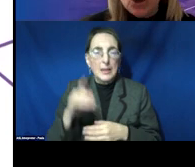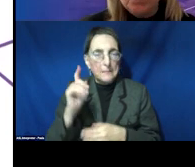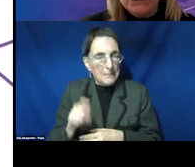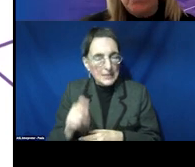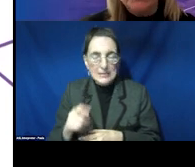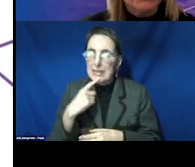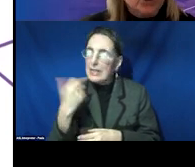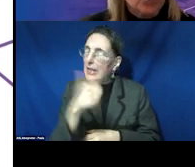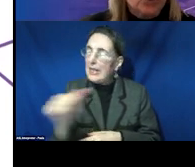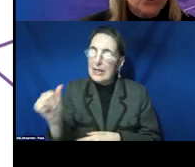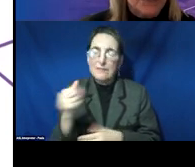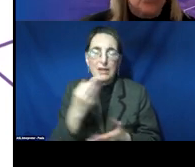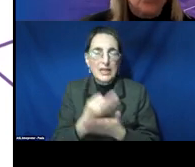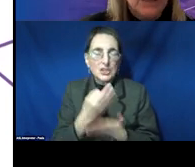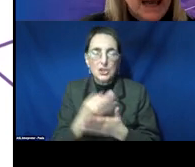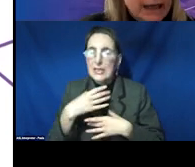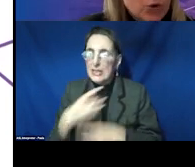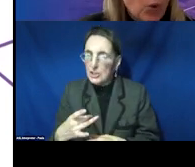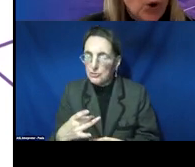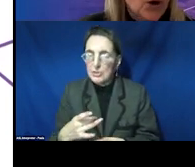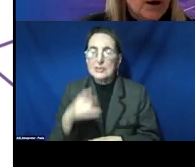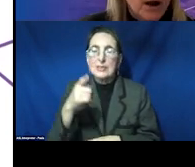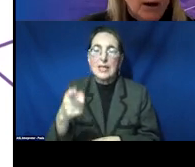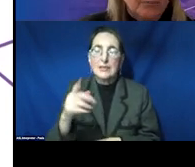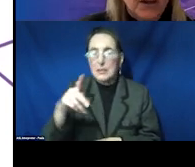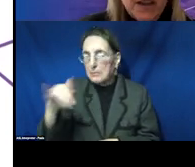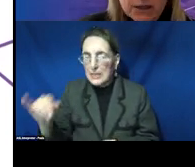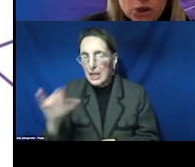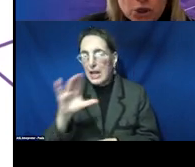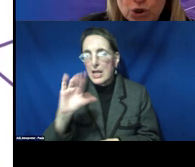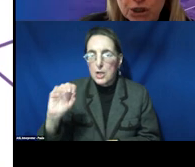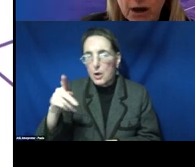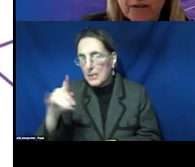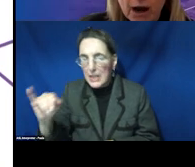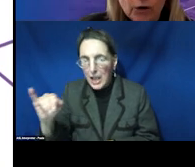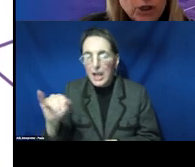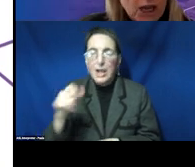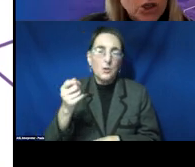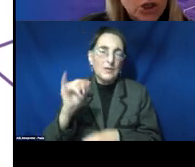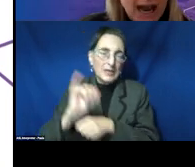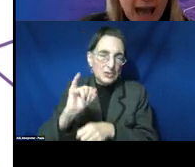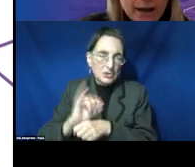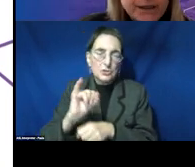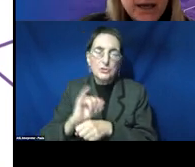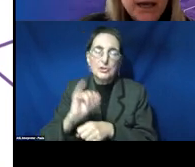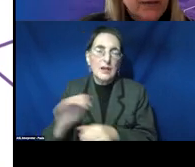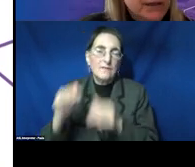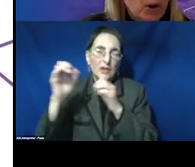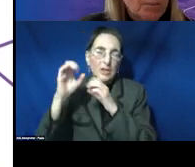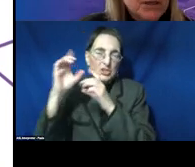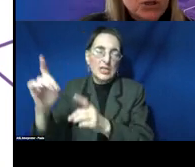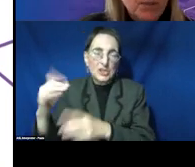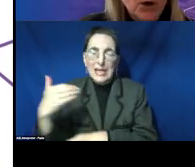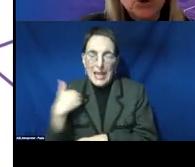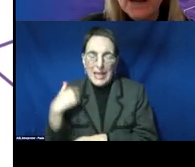PI, co-PI, senior personnel, and or the institution of higher education has in the